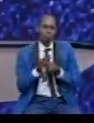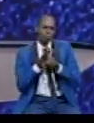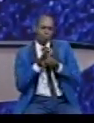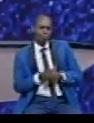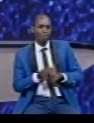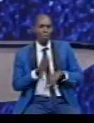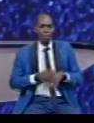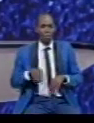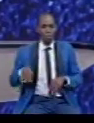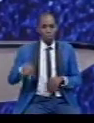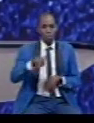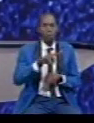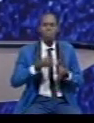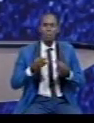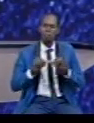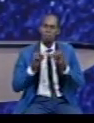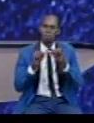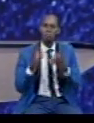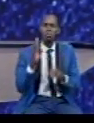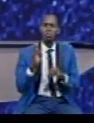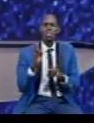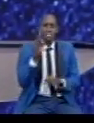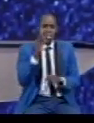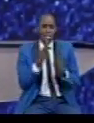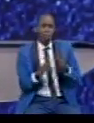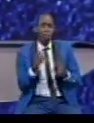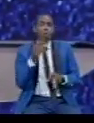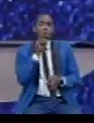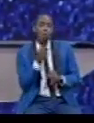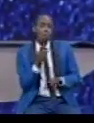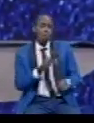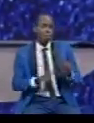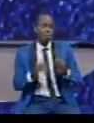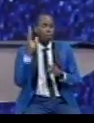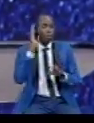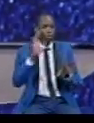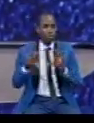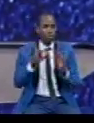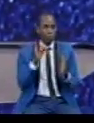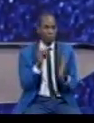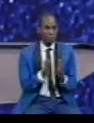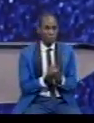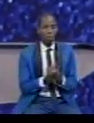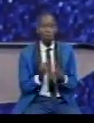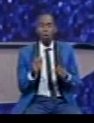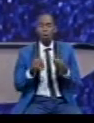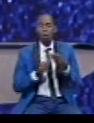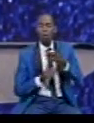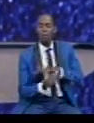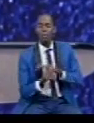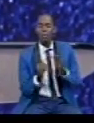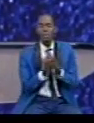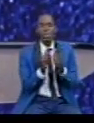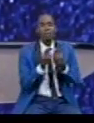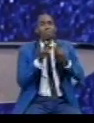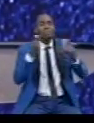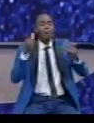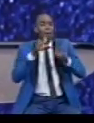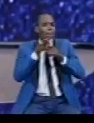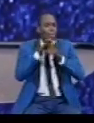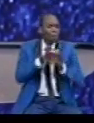preaching. If they could do that under so great a pressure and persecution,